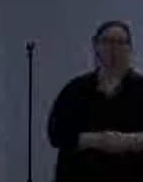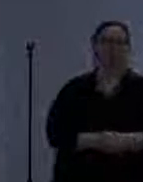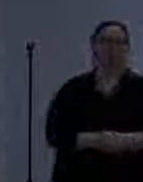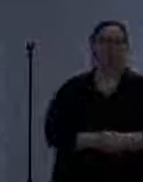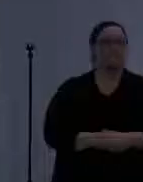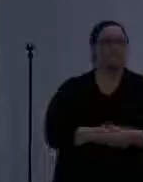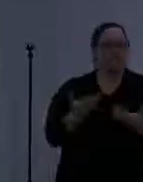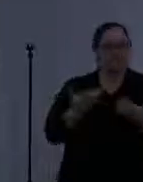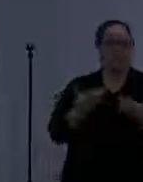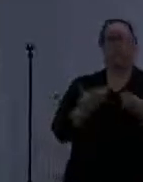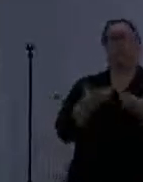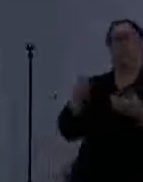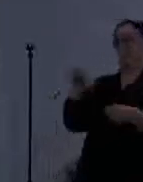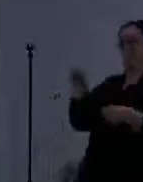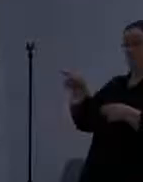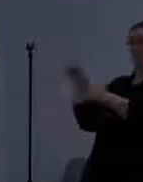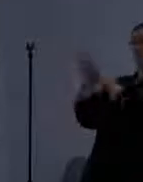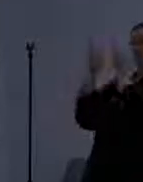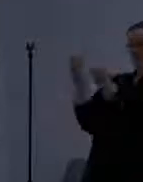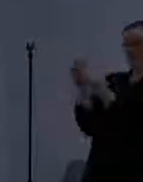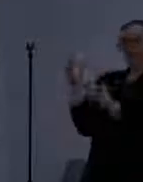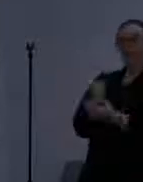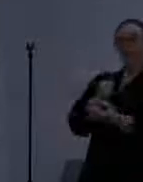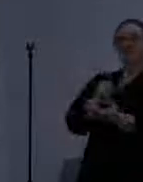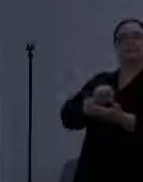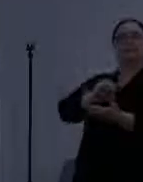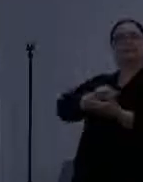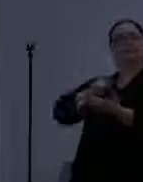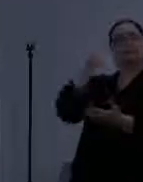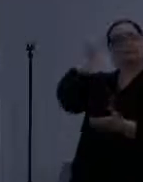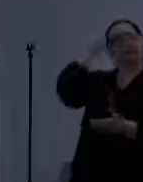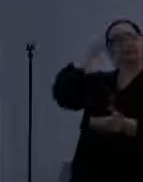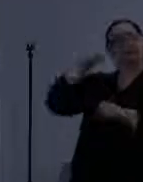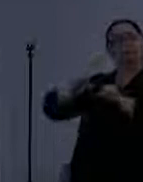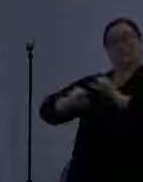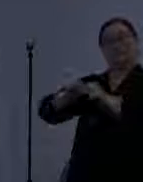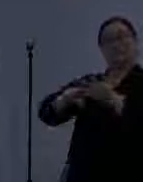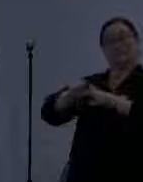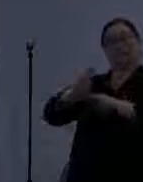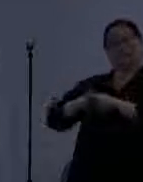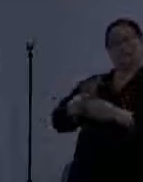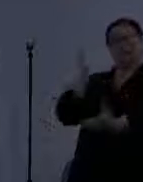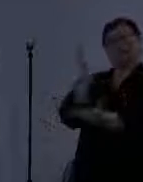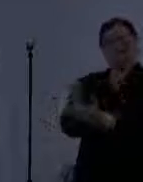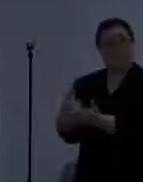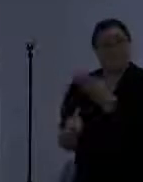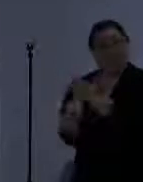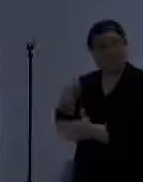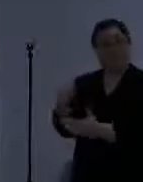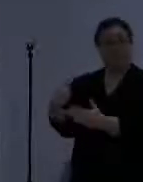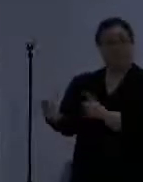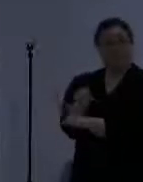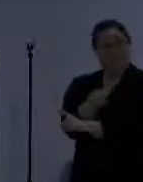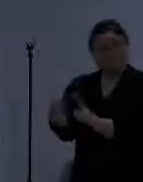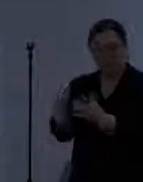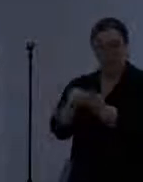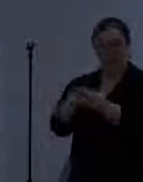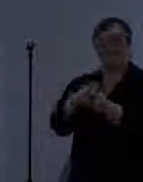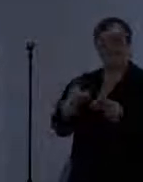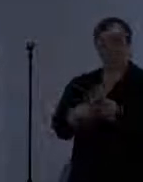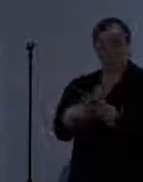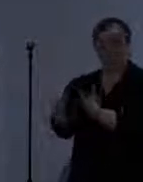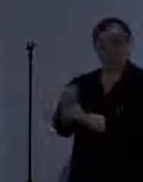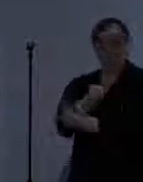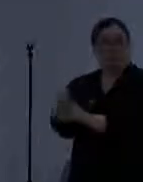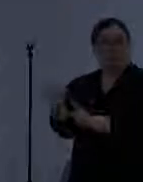would also include where if there was actual sexual assault or abuse or harassment, that a provider,